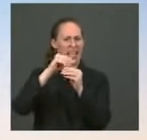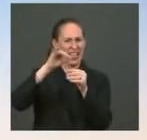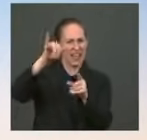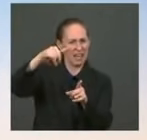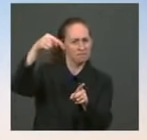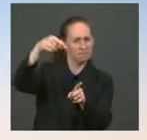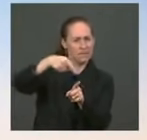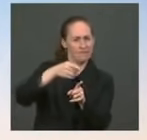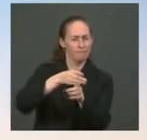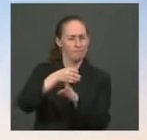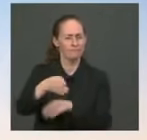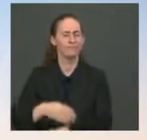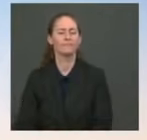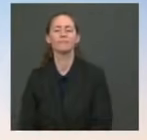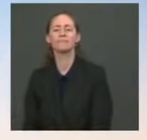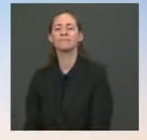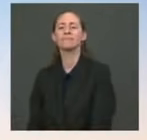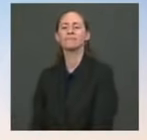Understood.